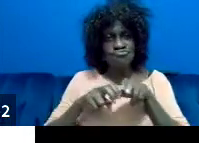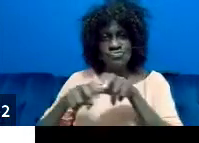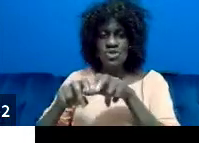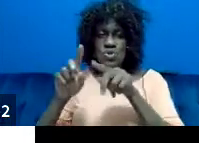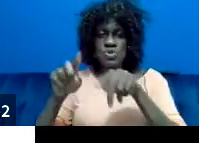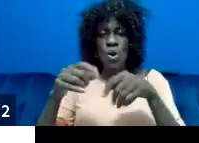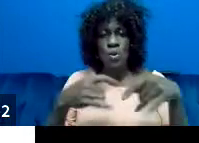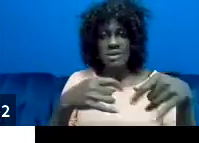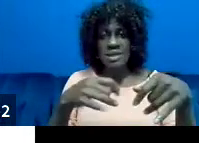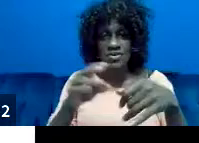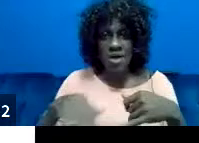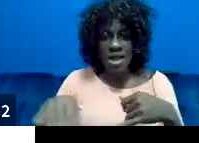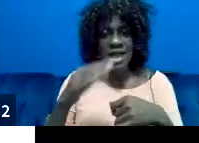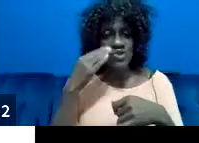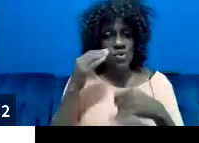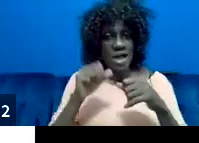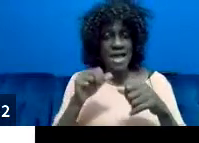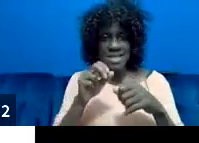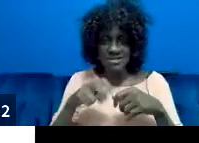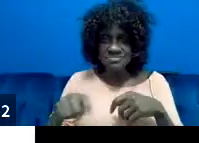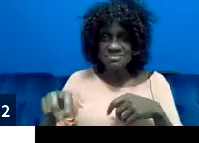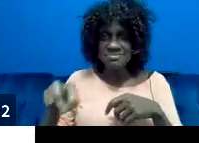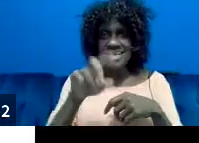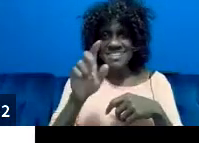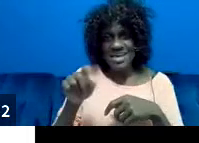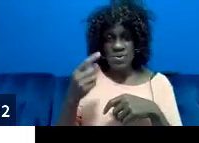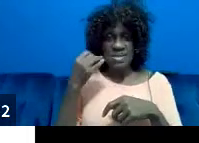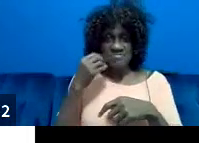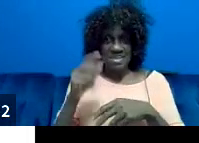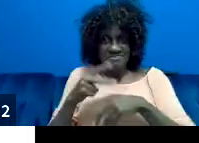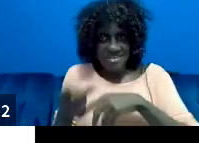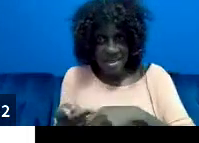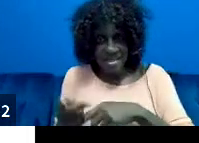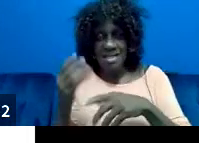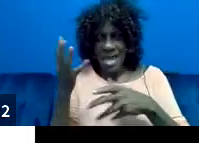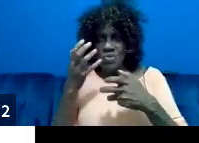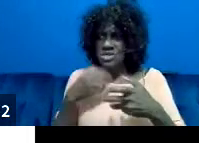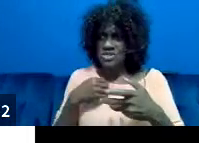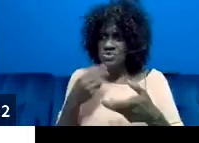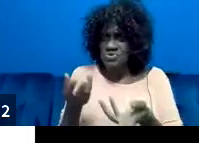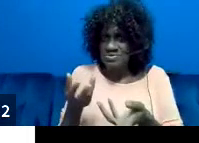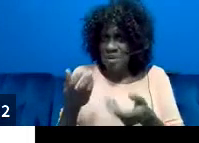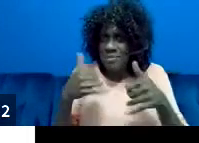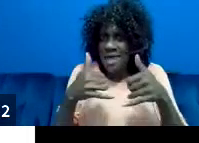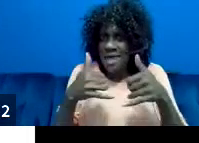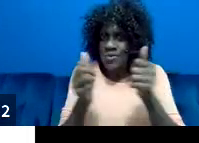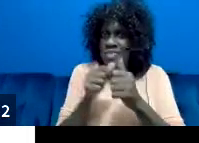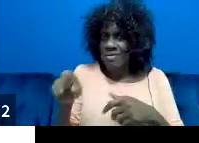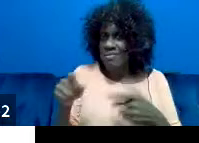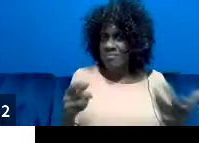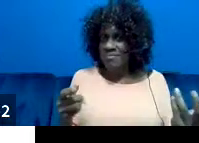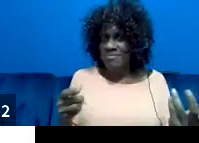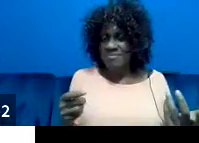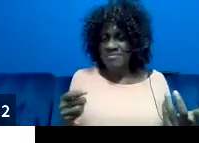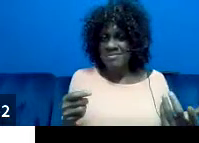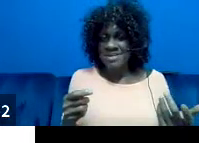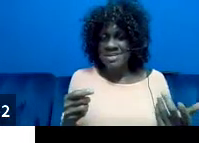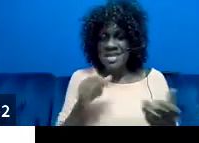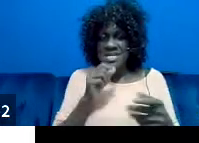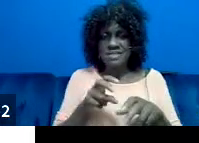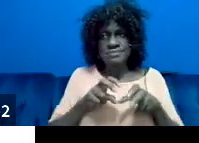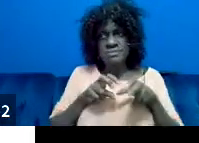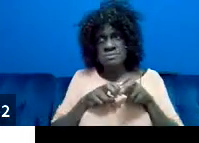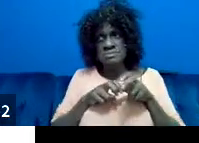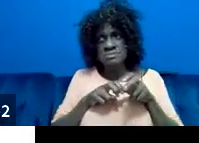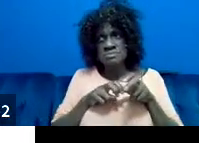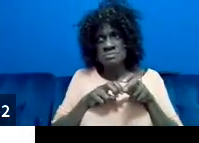playground, because I knew I could get around that one. If they fell, I wanted to participate and I wanted to play with them. Instead of sitting over